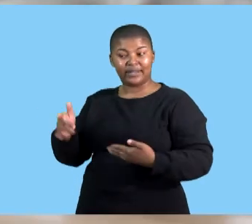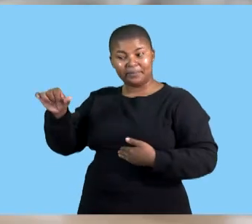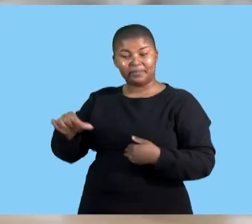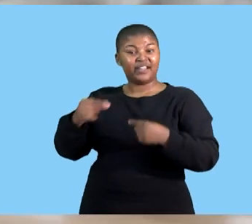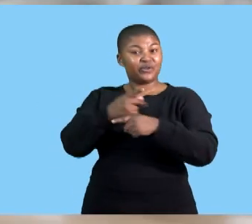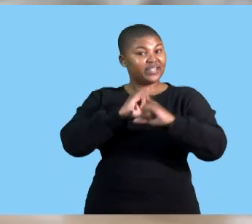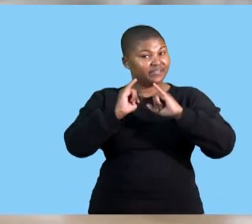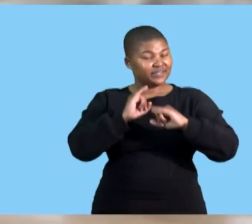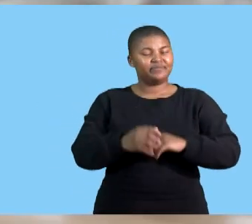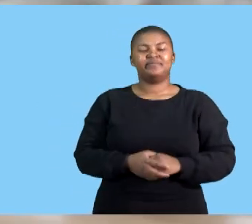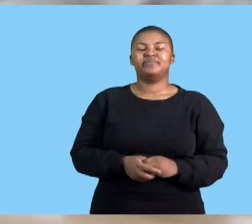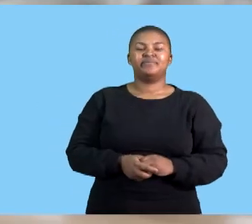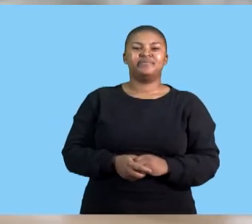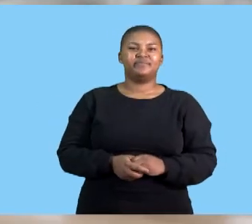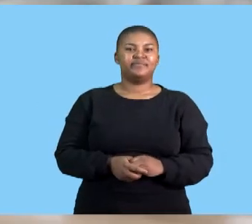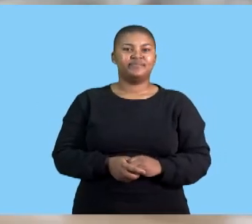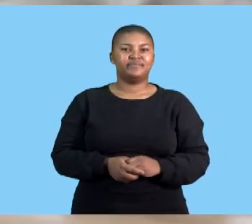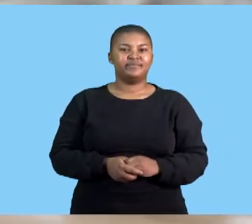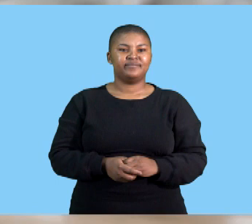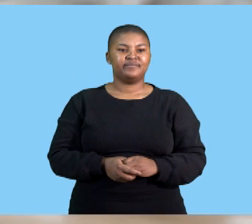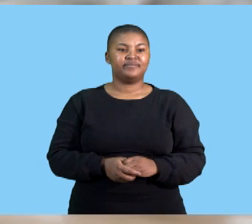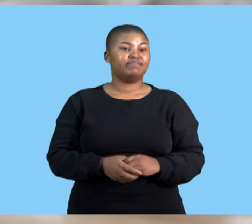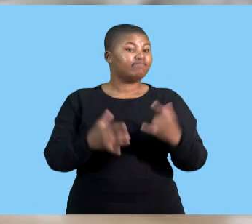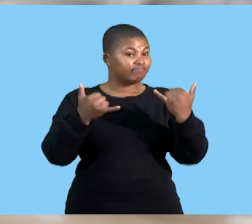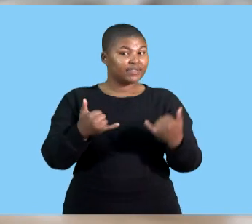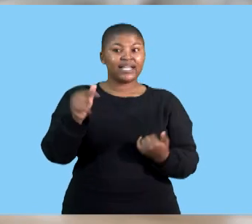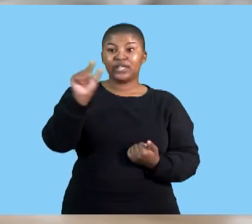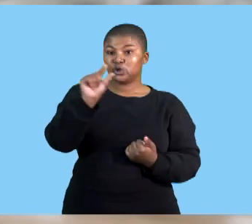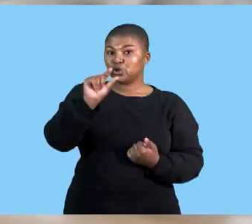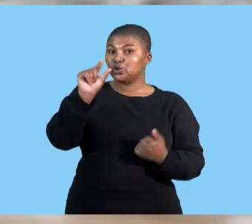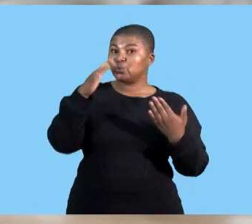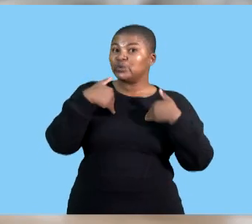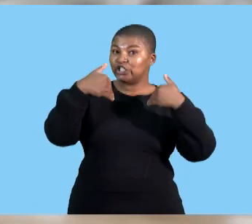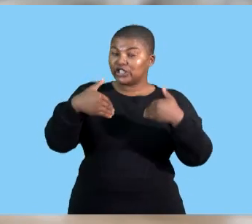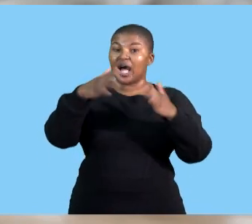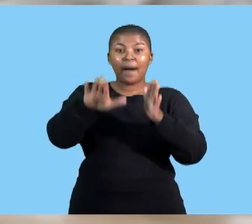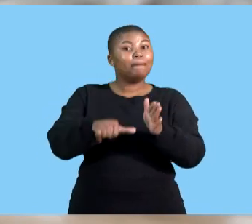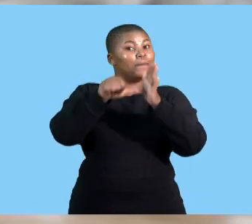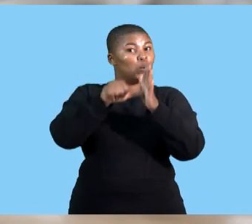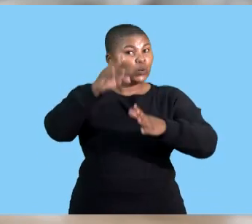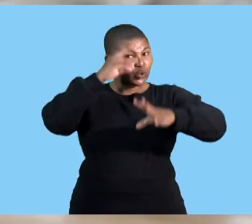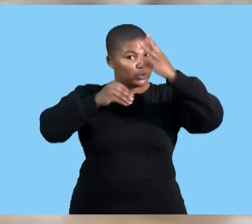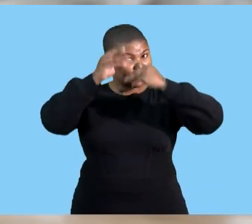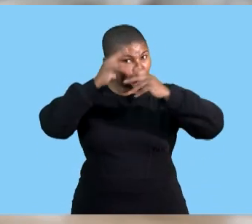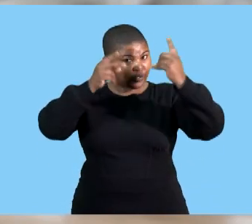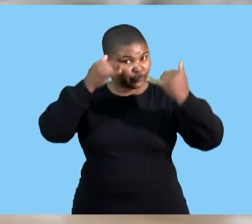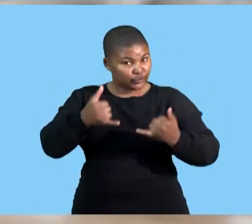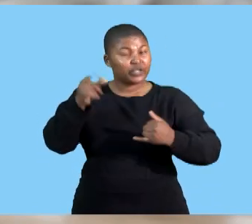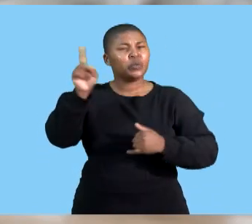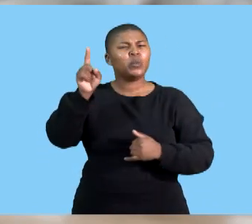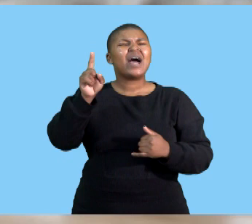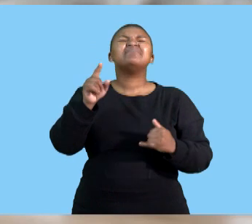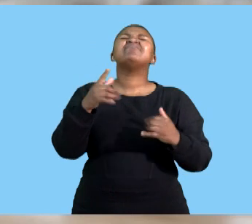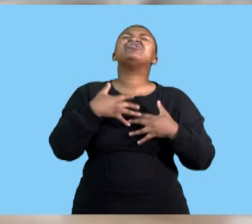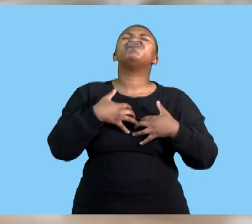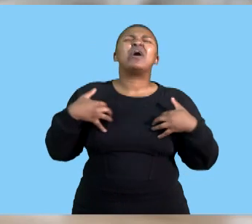Welcome back, grade 11s. Now we are about to start with the most important concepts, which is the